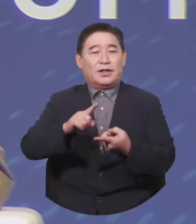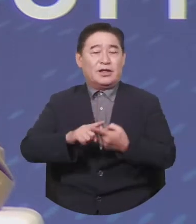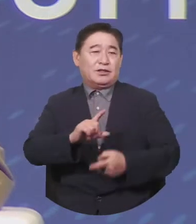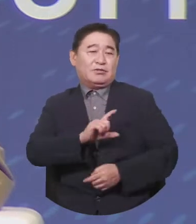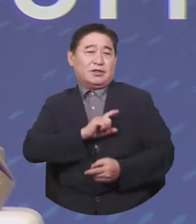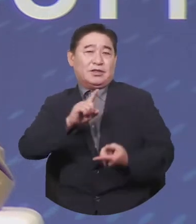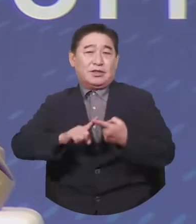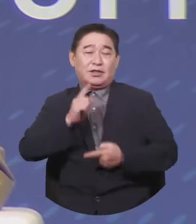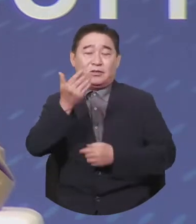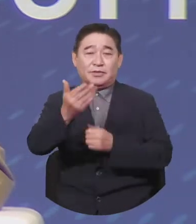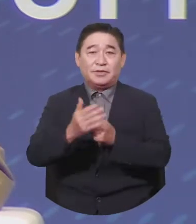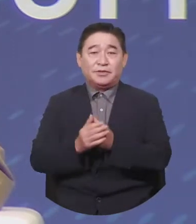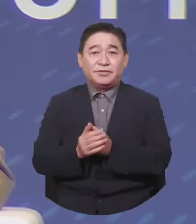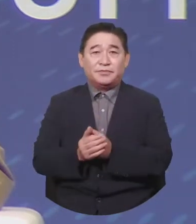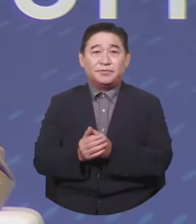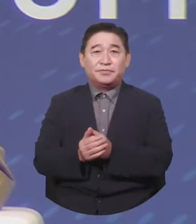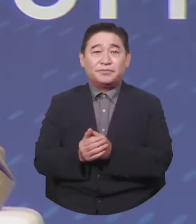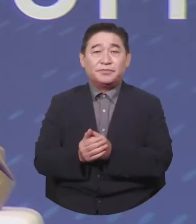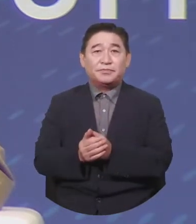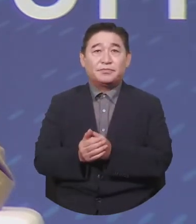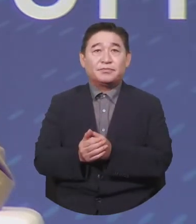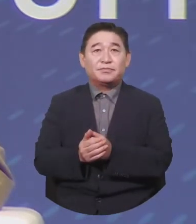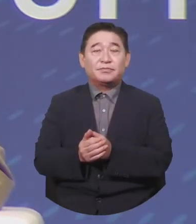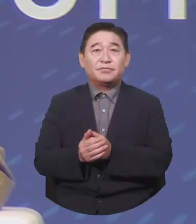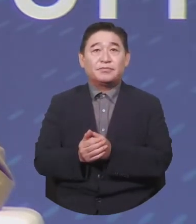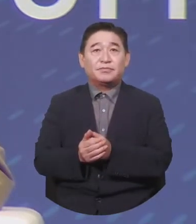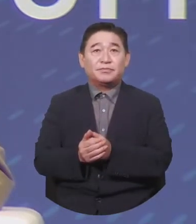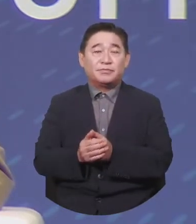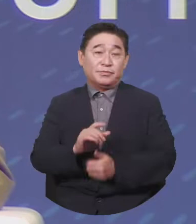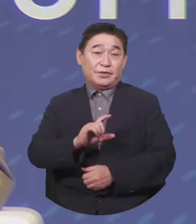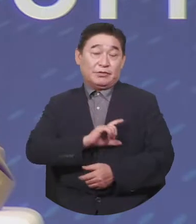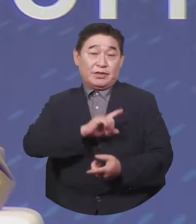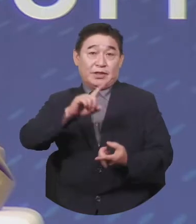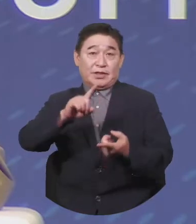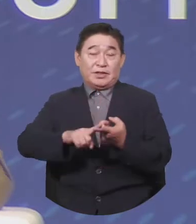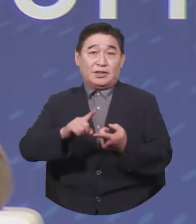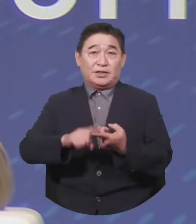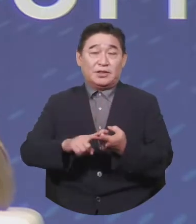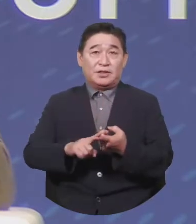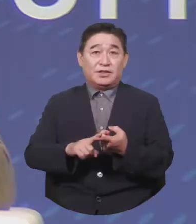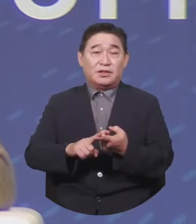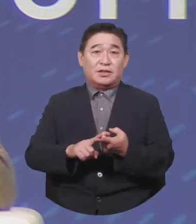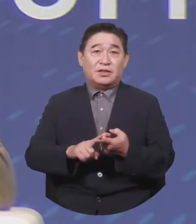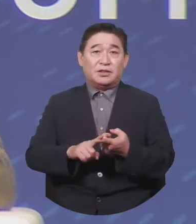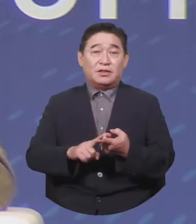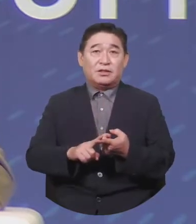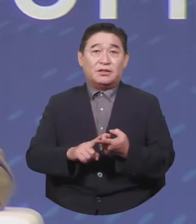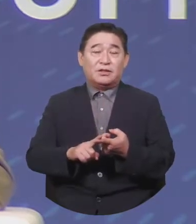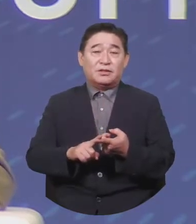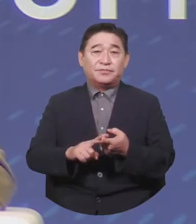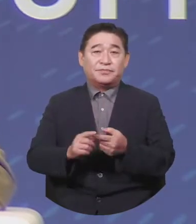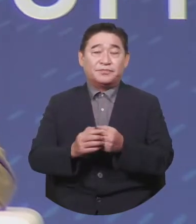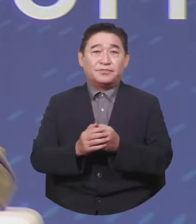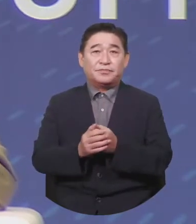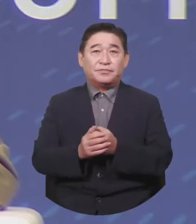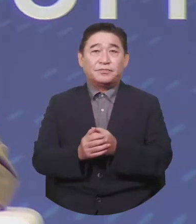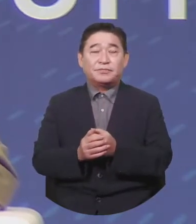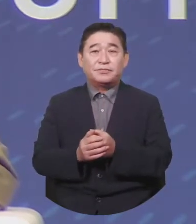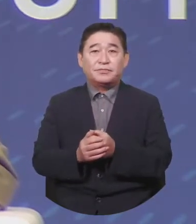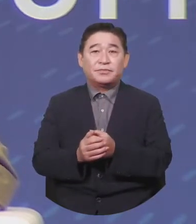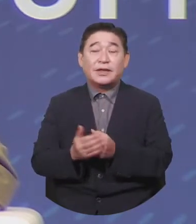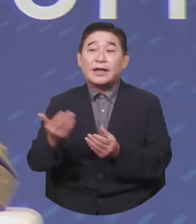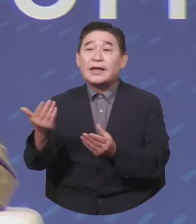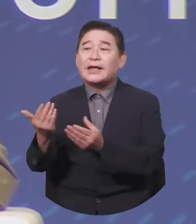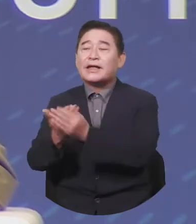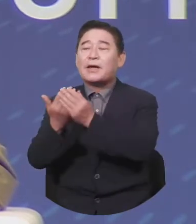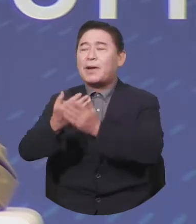think we can have some of the wisdom to be shared for how to enhance the development effectiveness and as well as accountability for